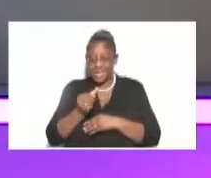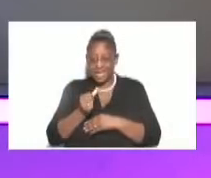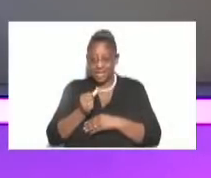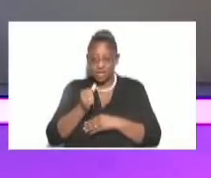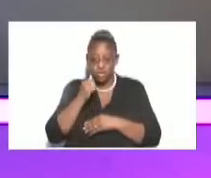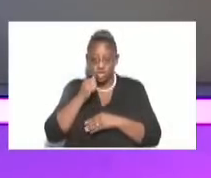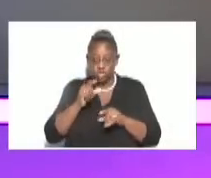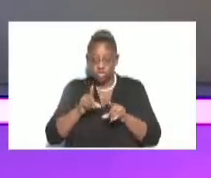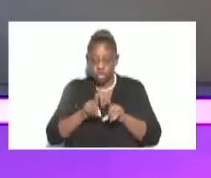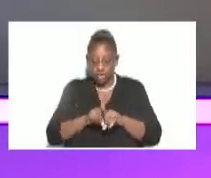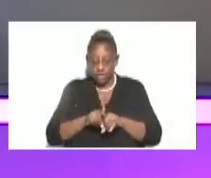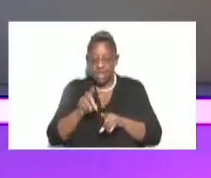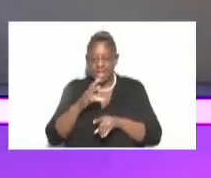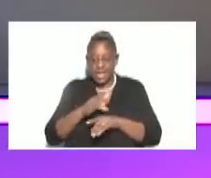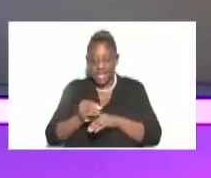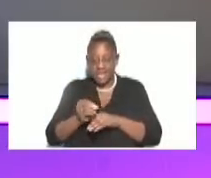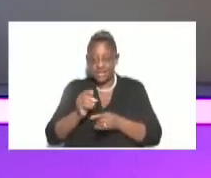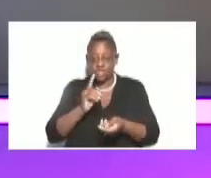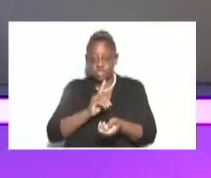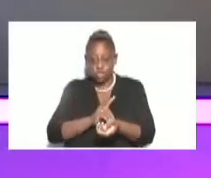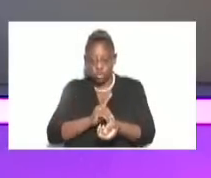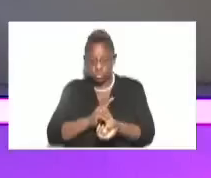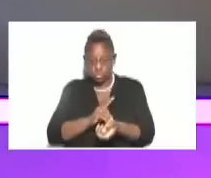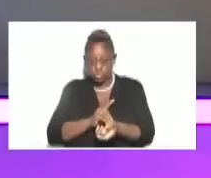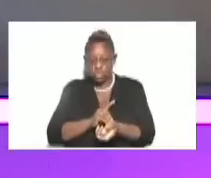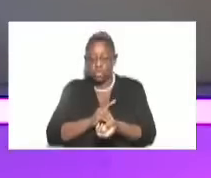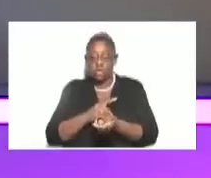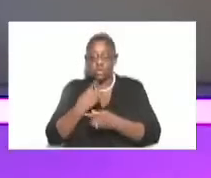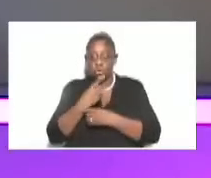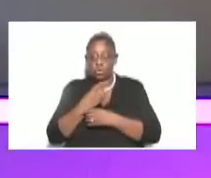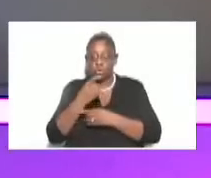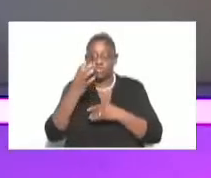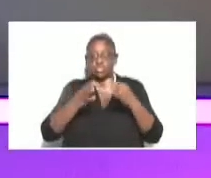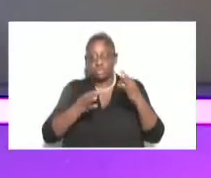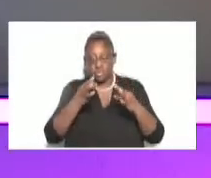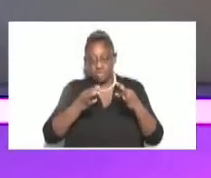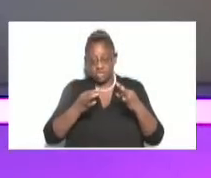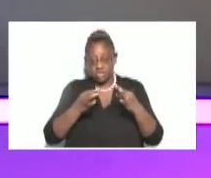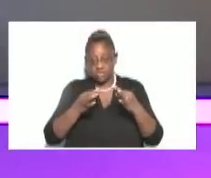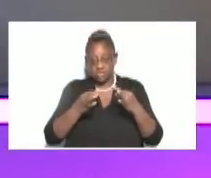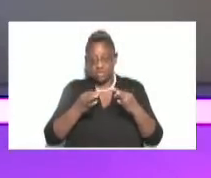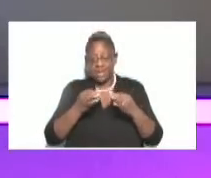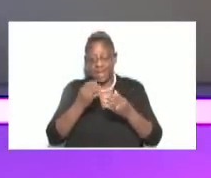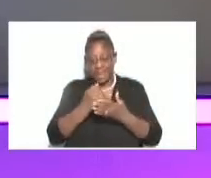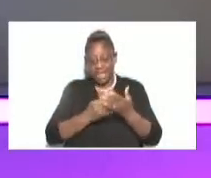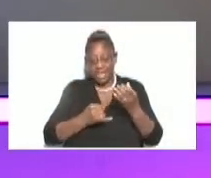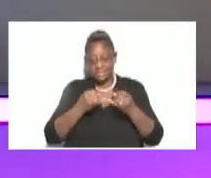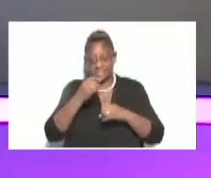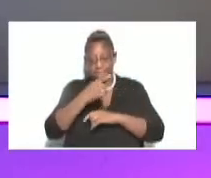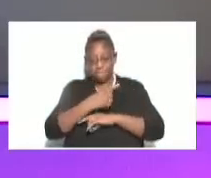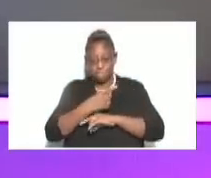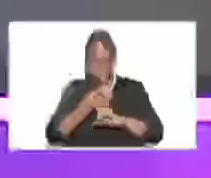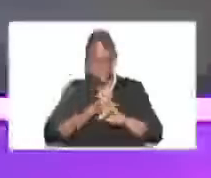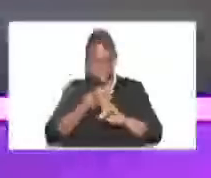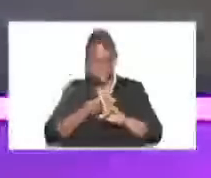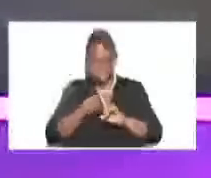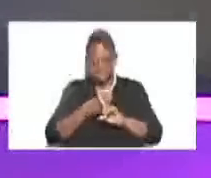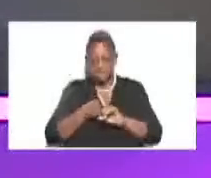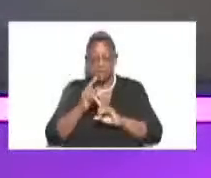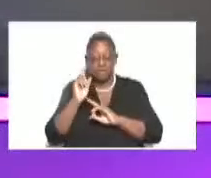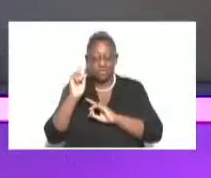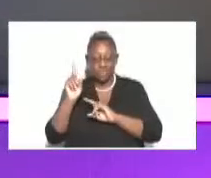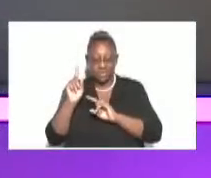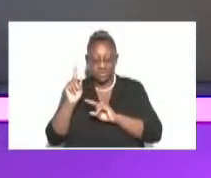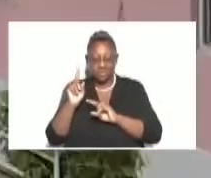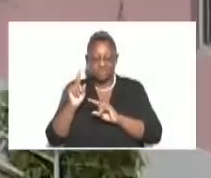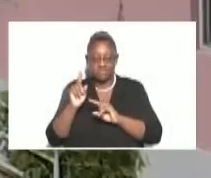charged in connection with an abortion the girl is alleged to have underwent sometime last month. Corval Pyfrom starts us off